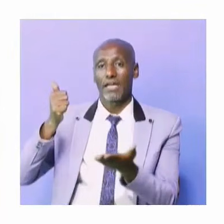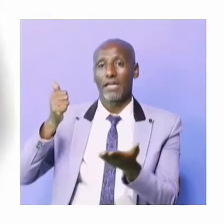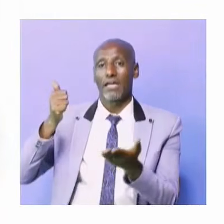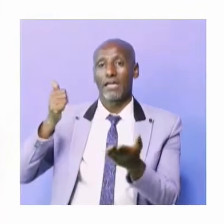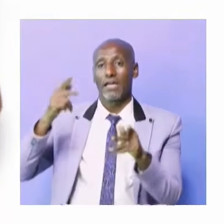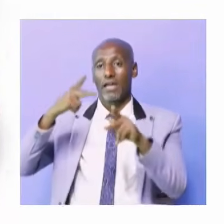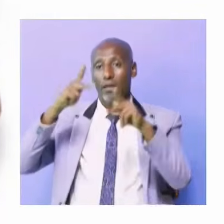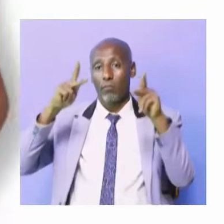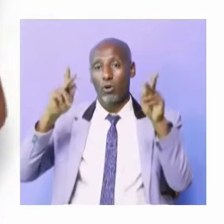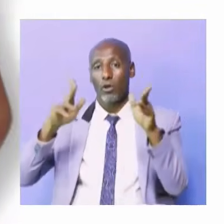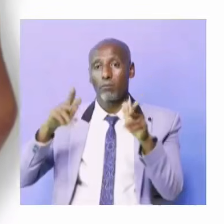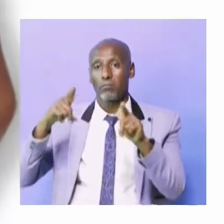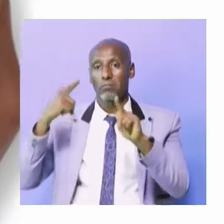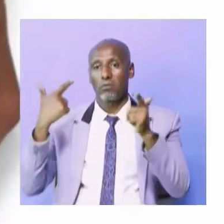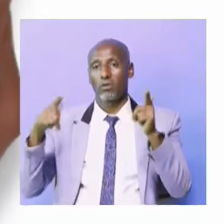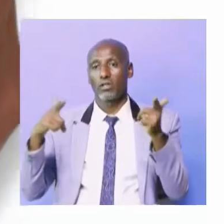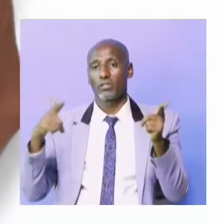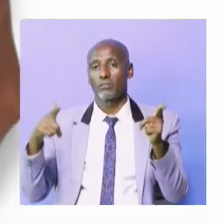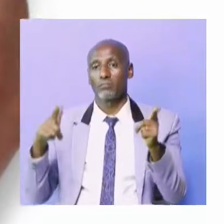a poem.